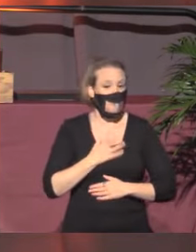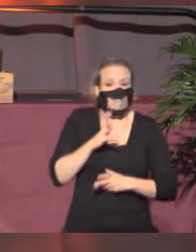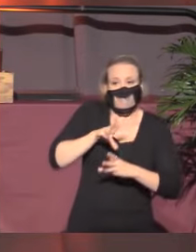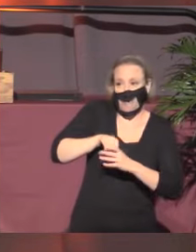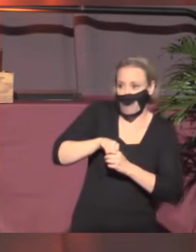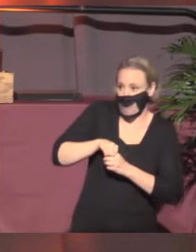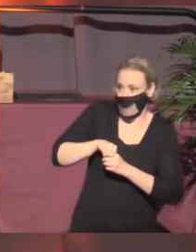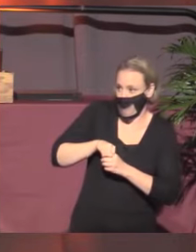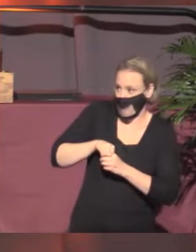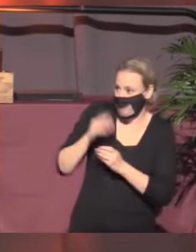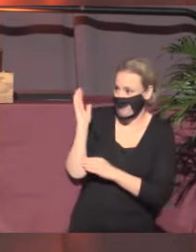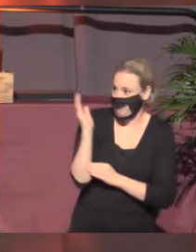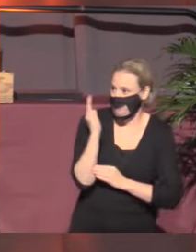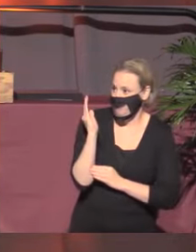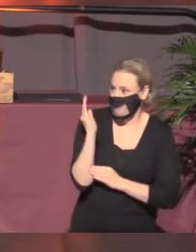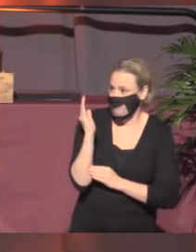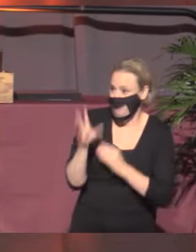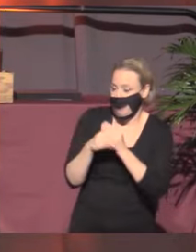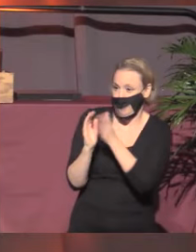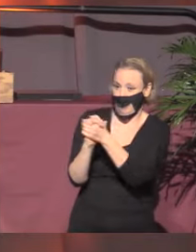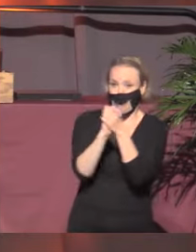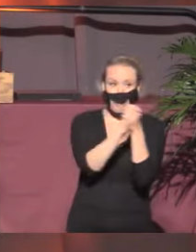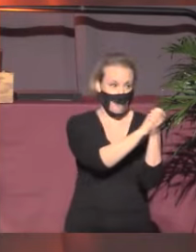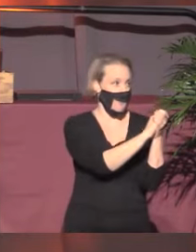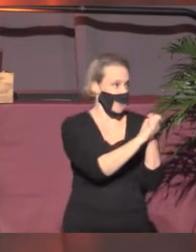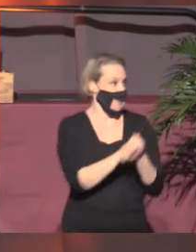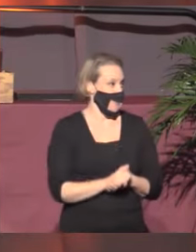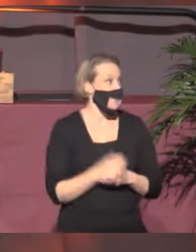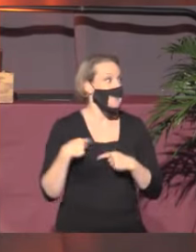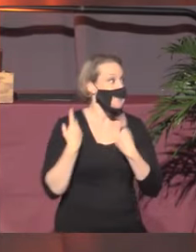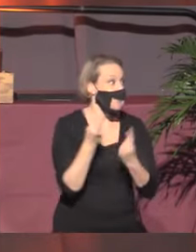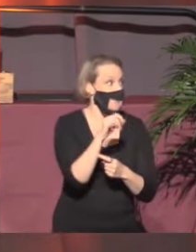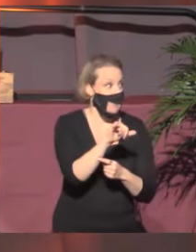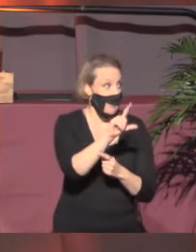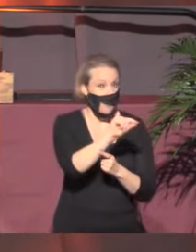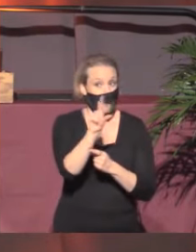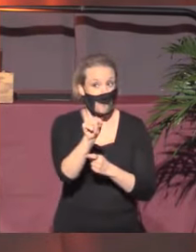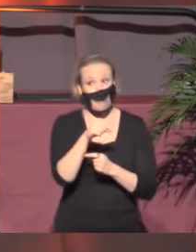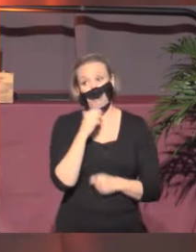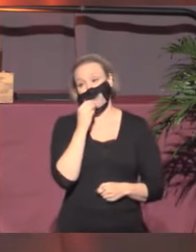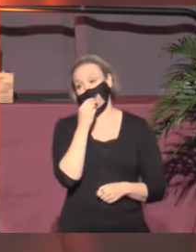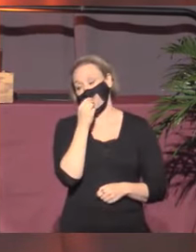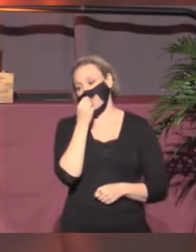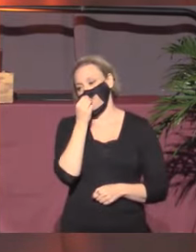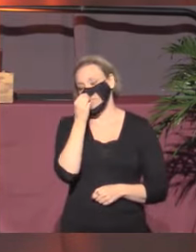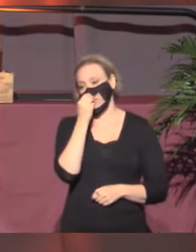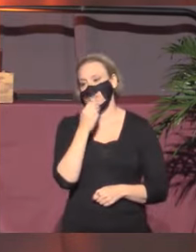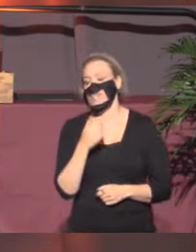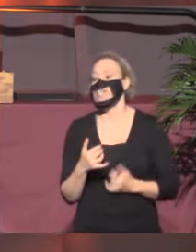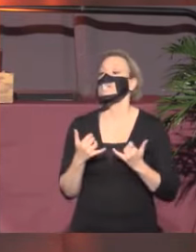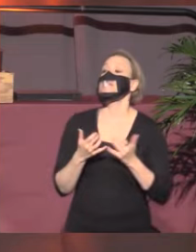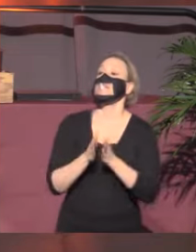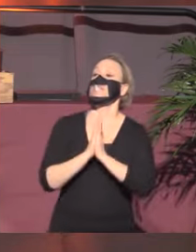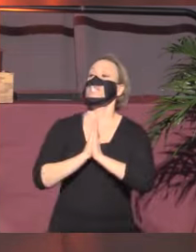the congratulations you've received since May 2020. Now I'm going to ask